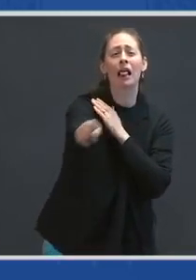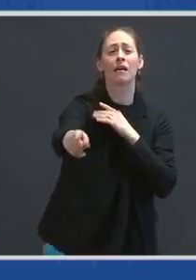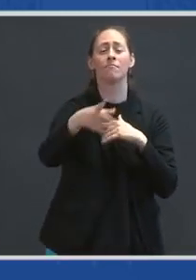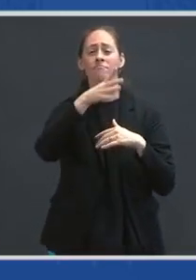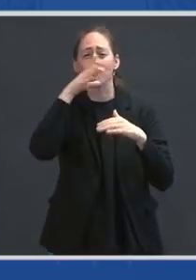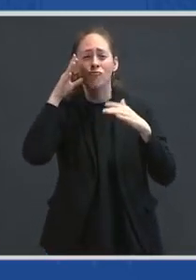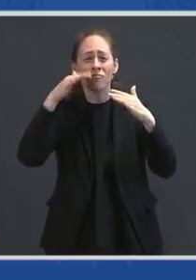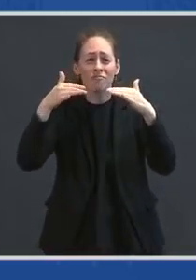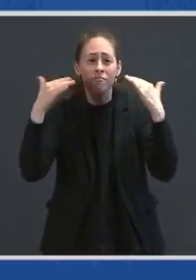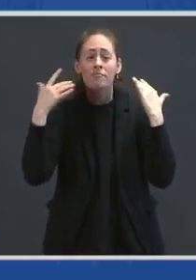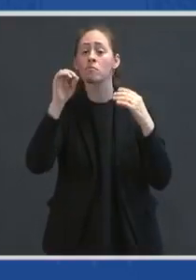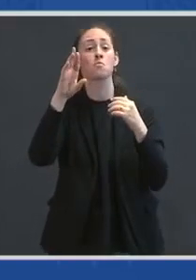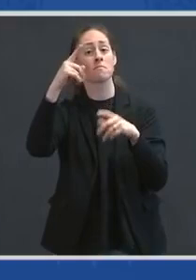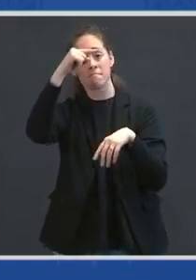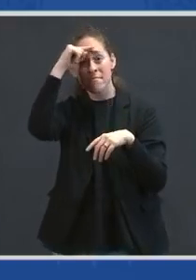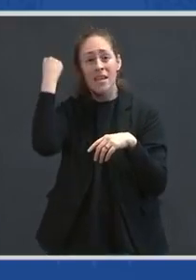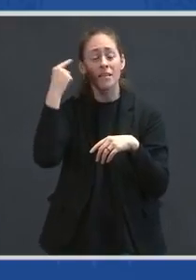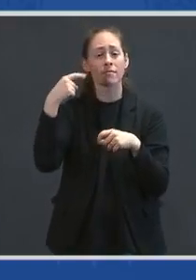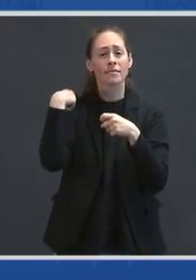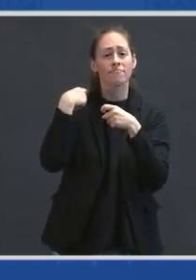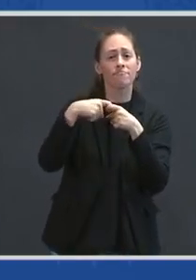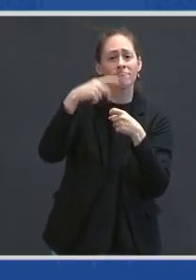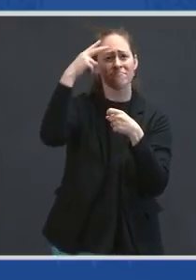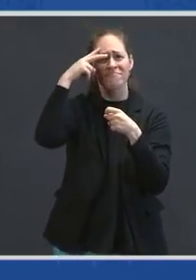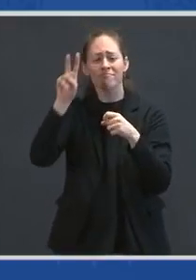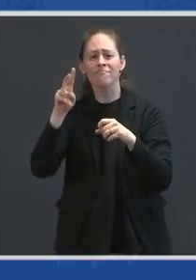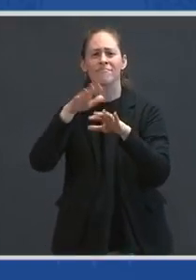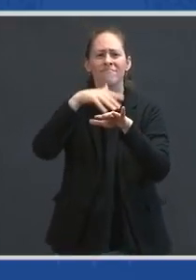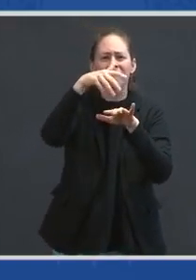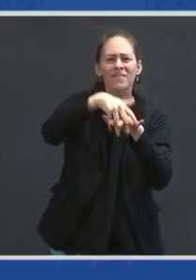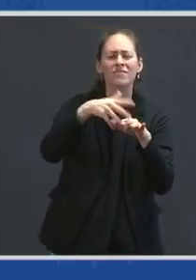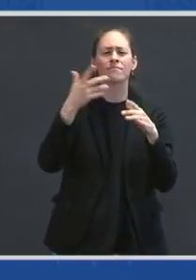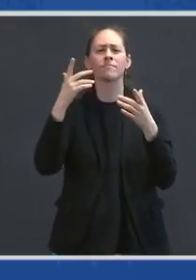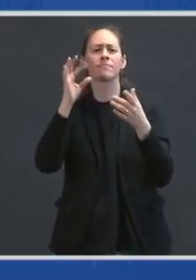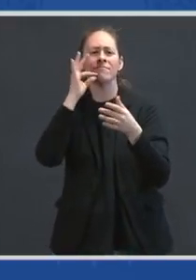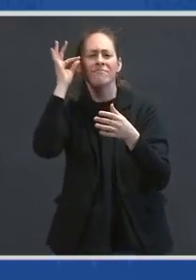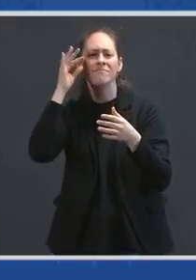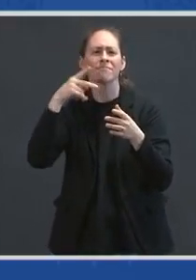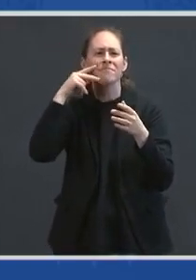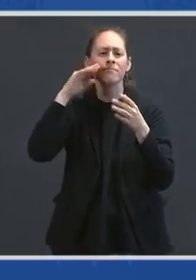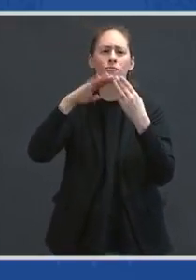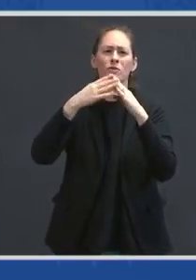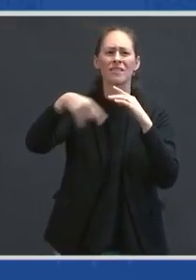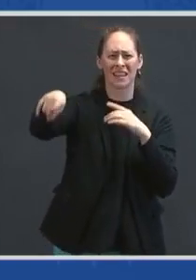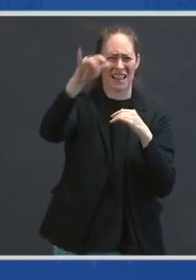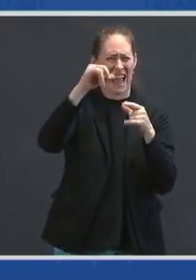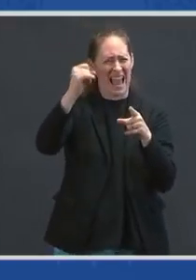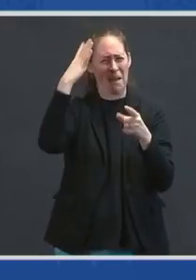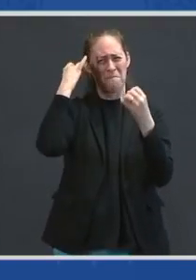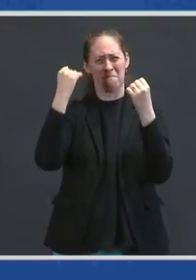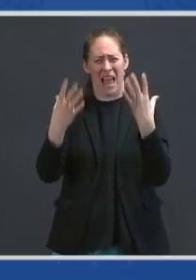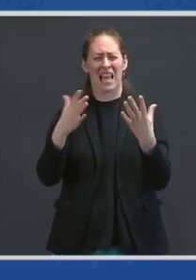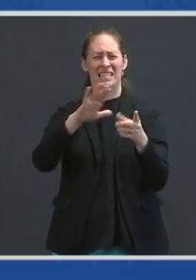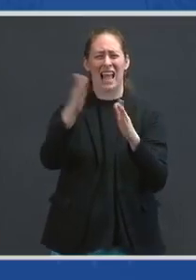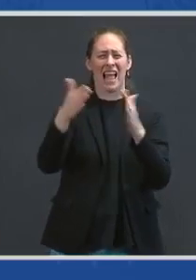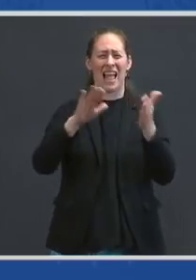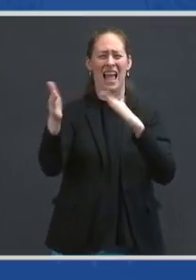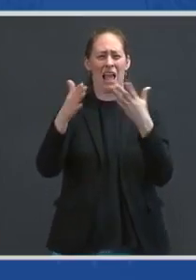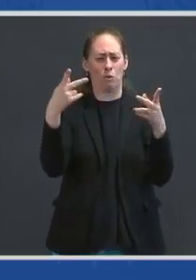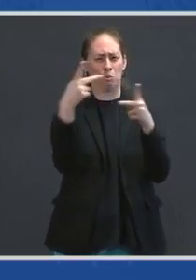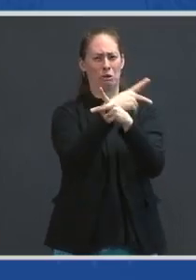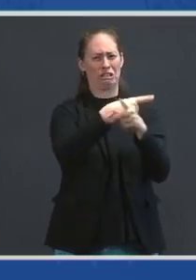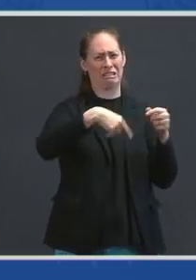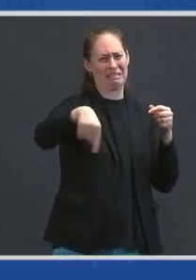communities that have higher rates of COVID infections and deaths than any other groups. As a result of these